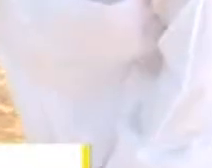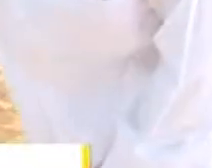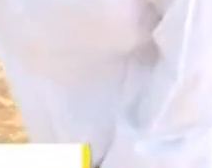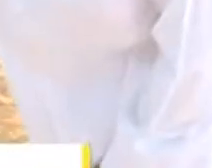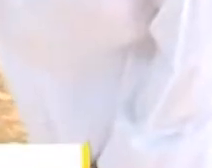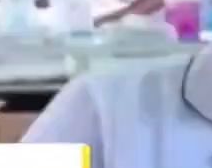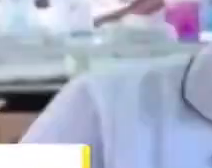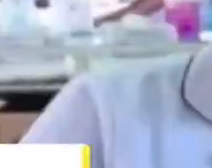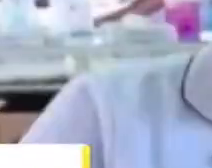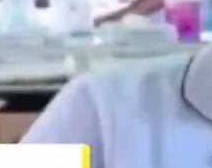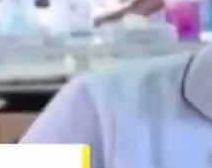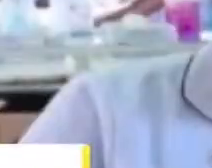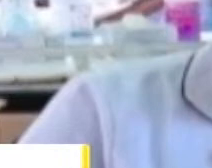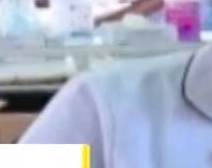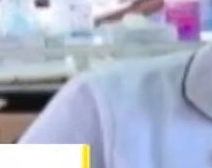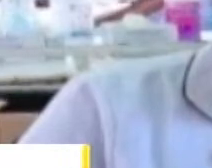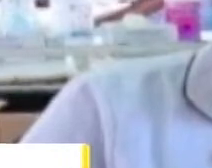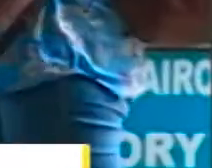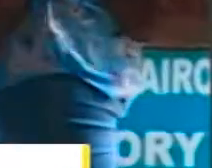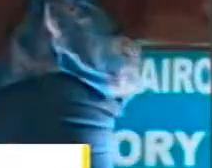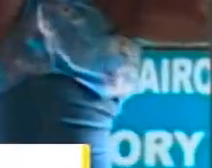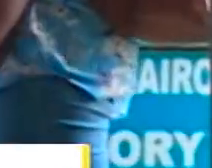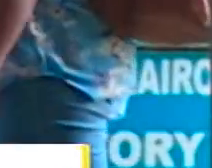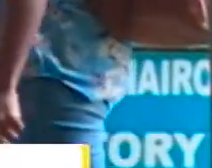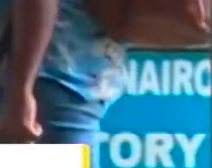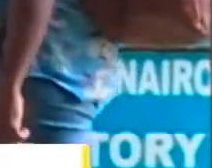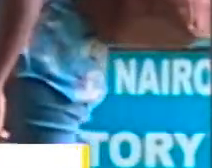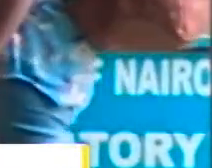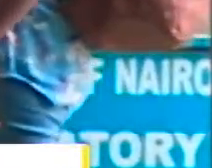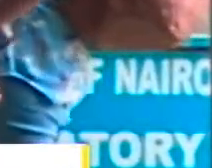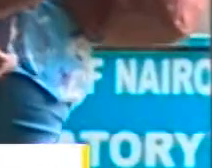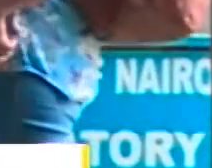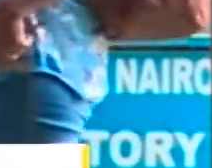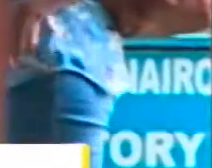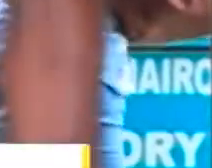wametakiwa kuzingatia ratiba ya matibabu na lishe bora.